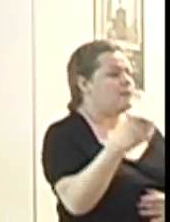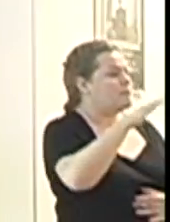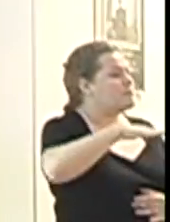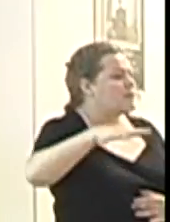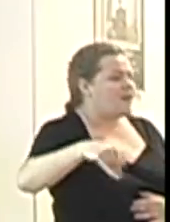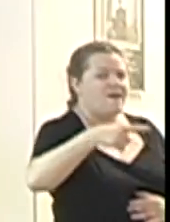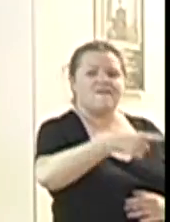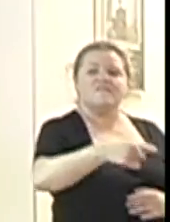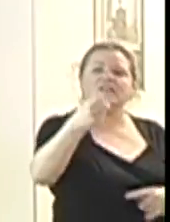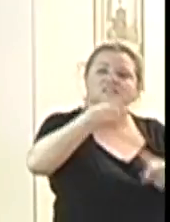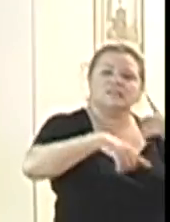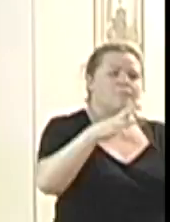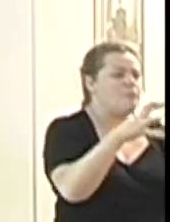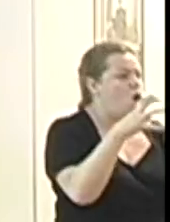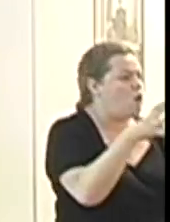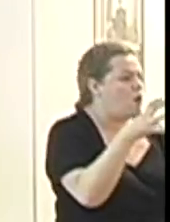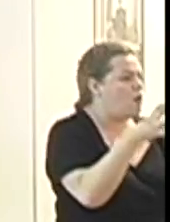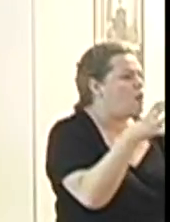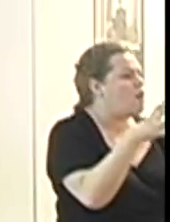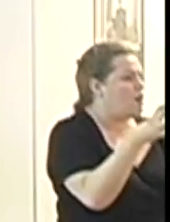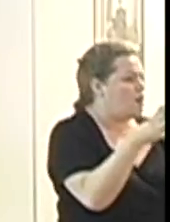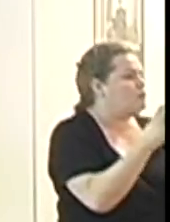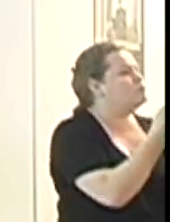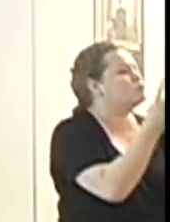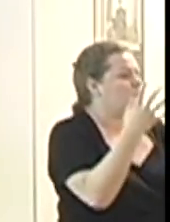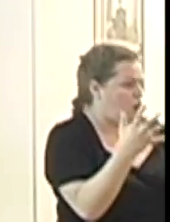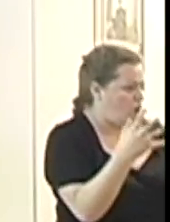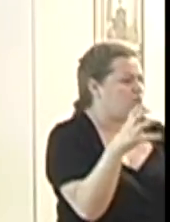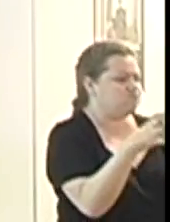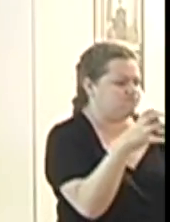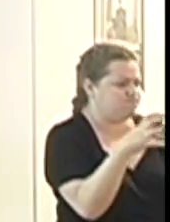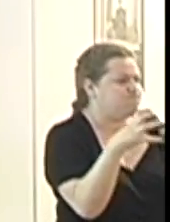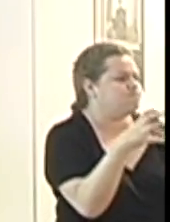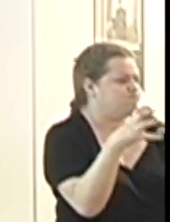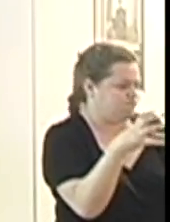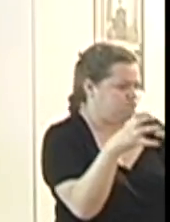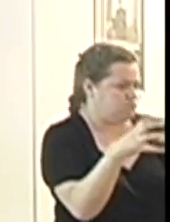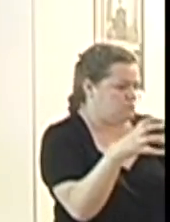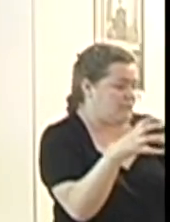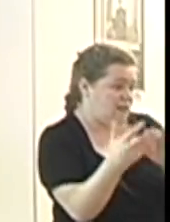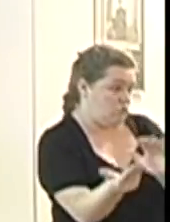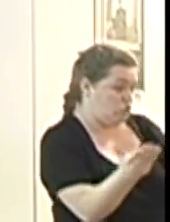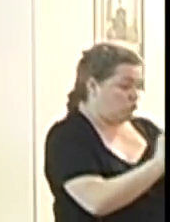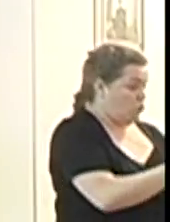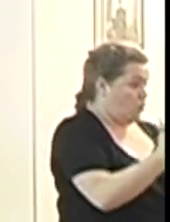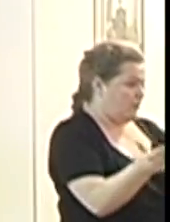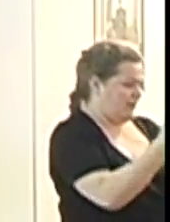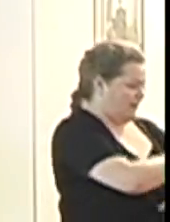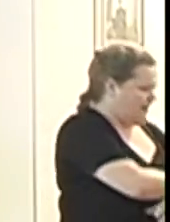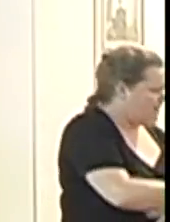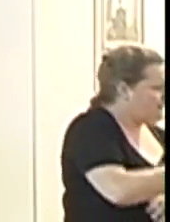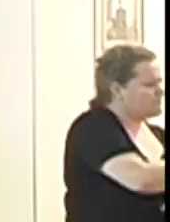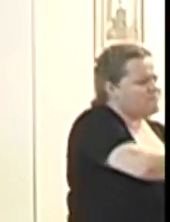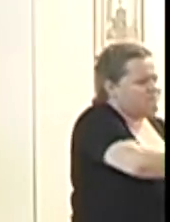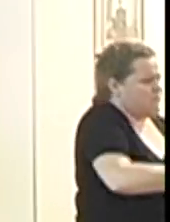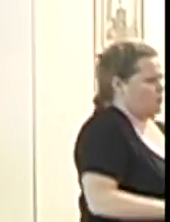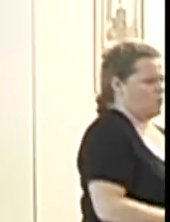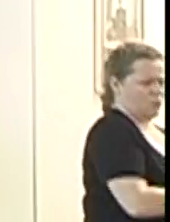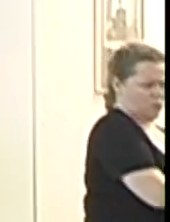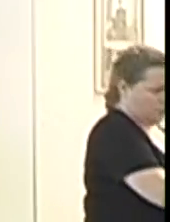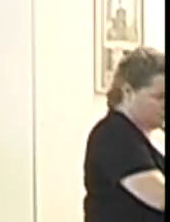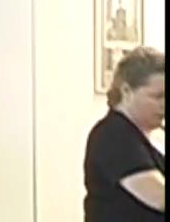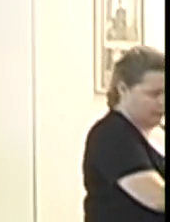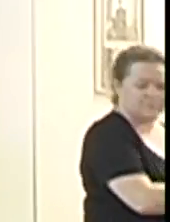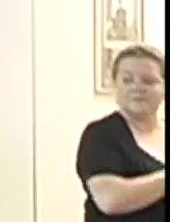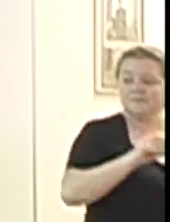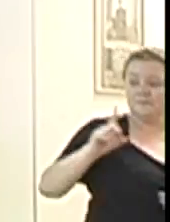the sign ball, that has more than one cycle. Then look at their error rate. You see that children, well,